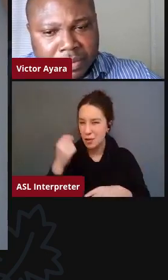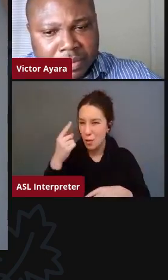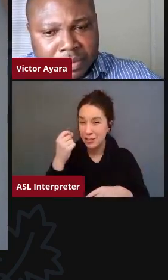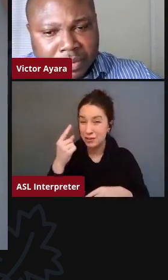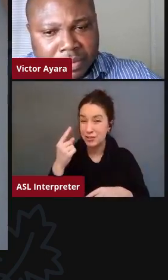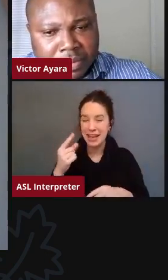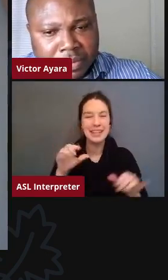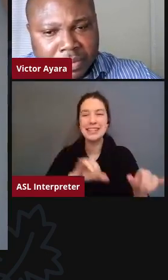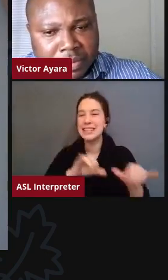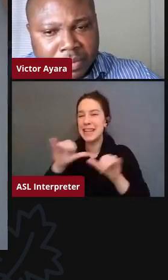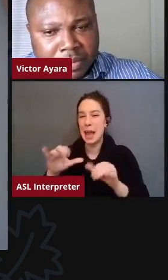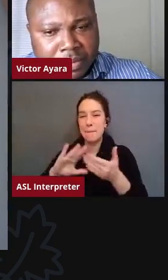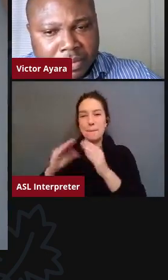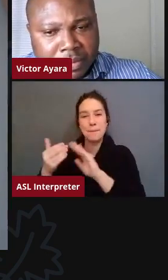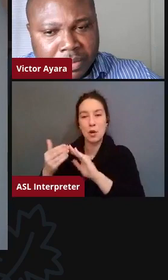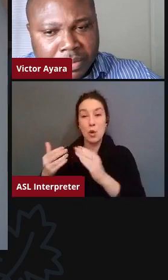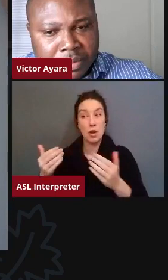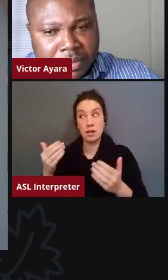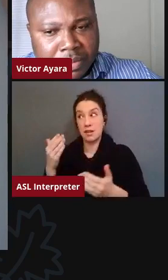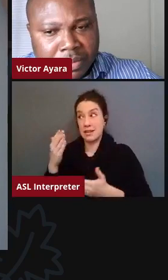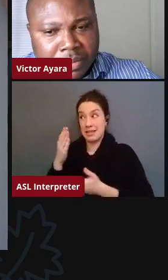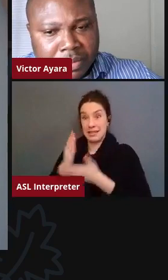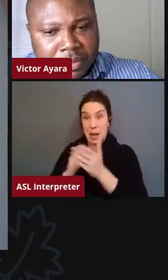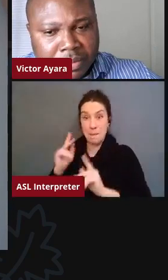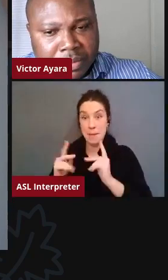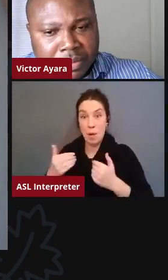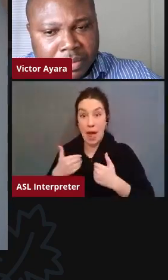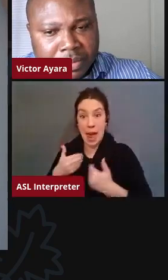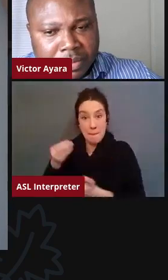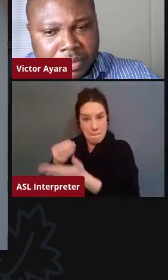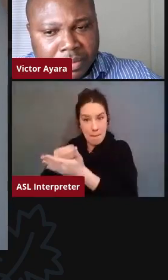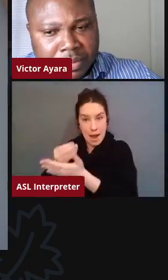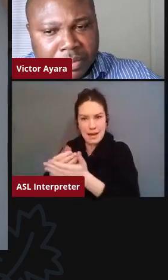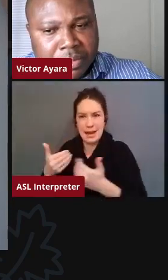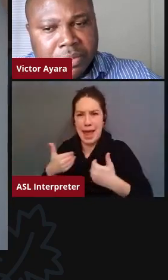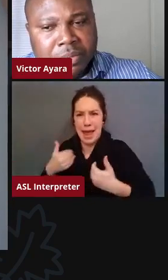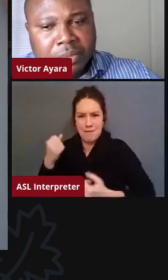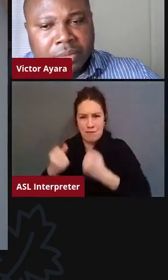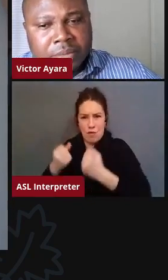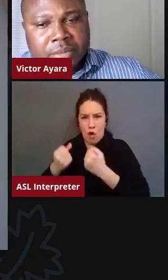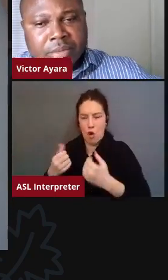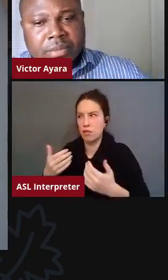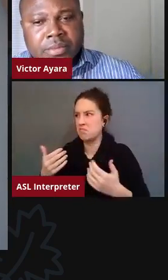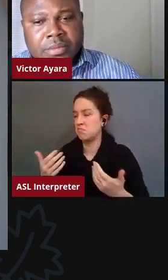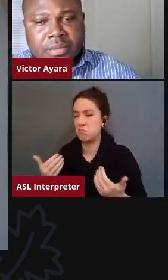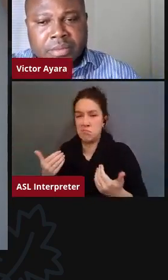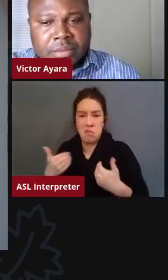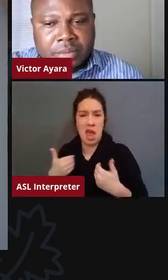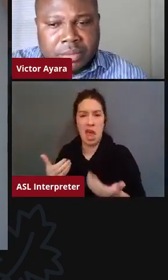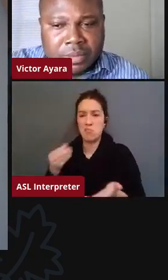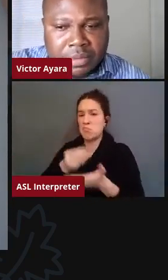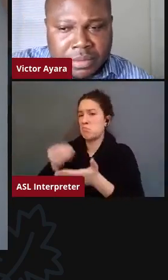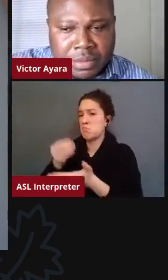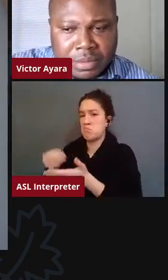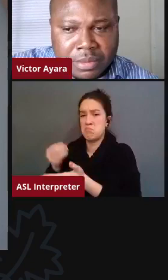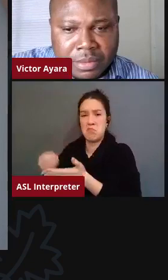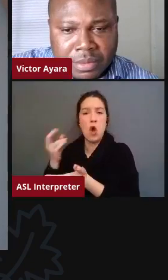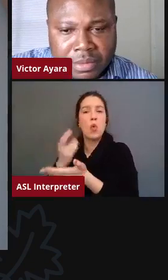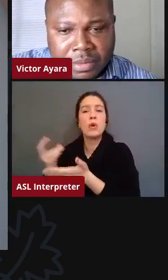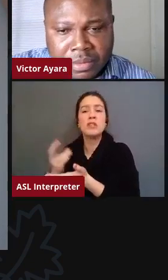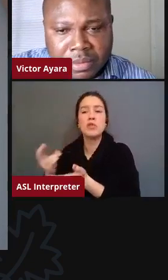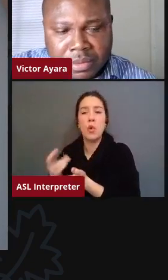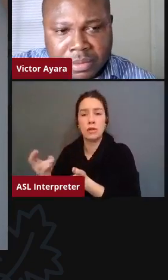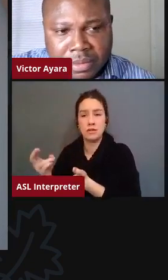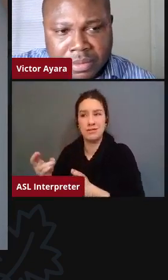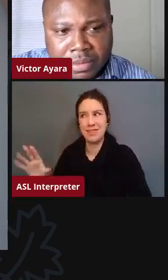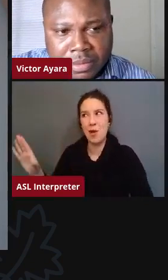money and they have the ability of cars, they don't have problems with getting food or transportation, and that allows them to get